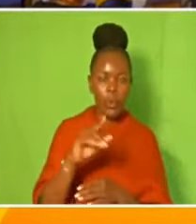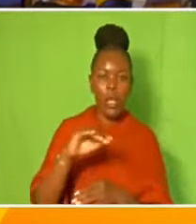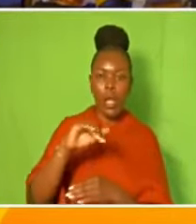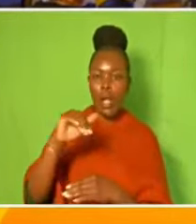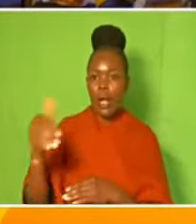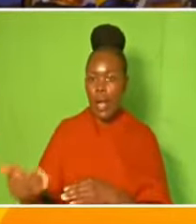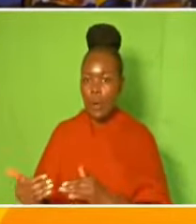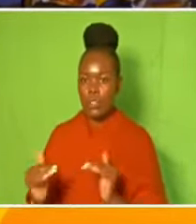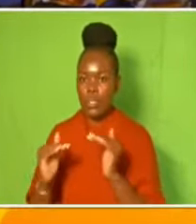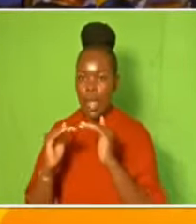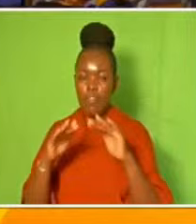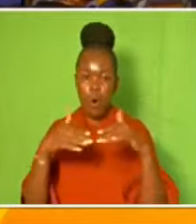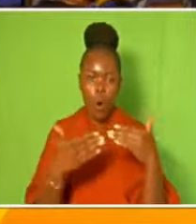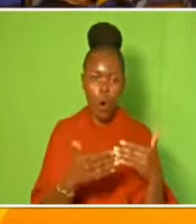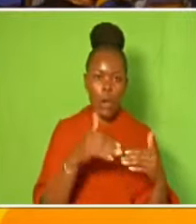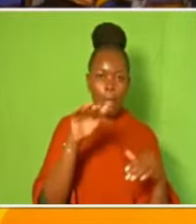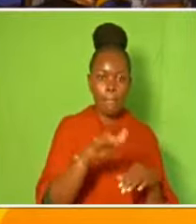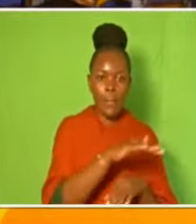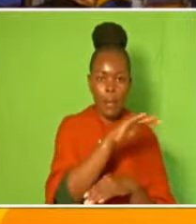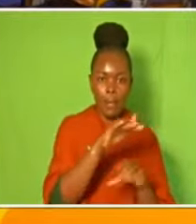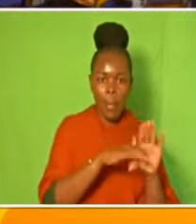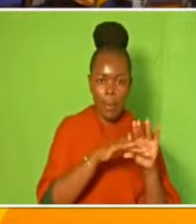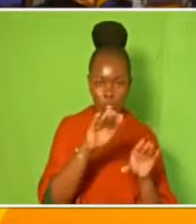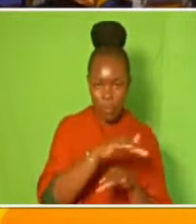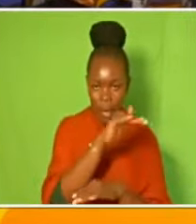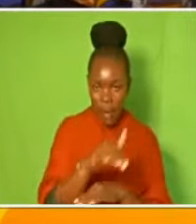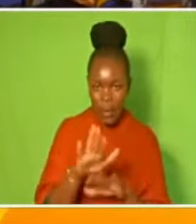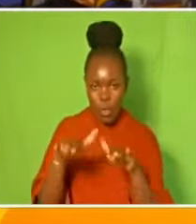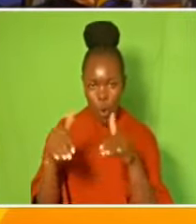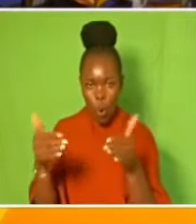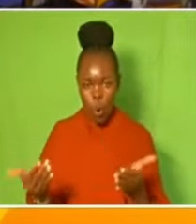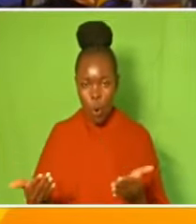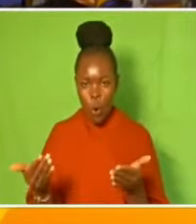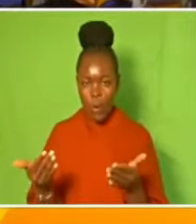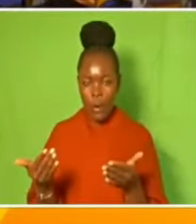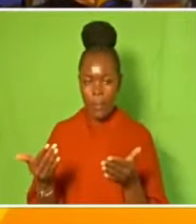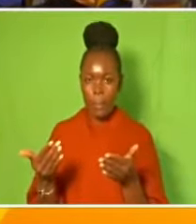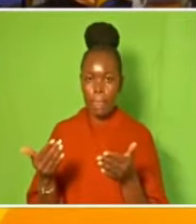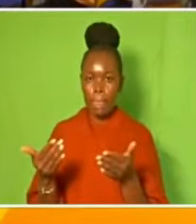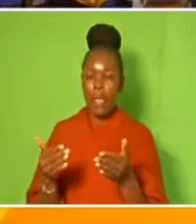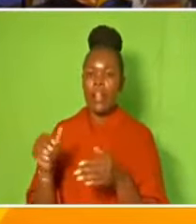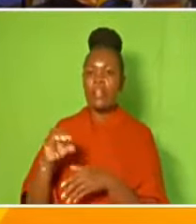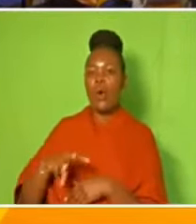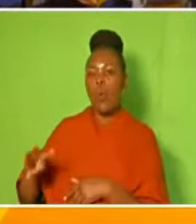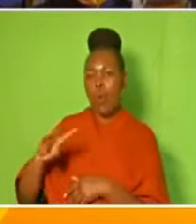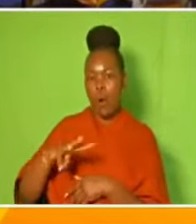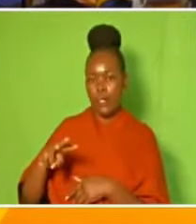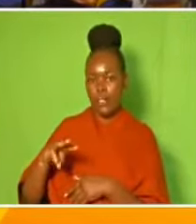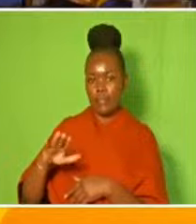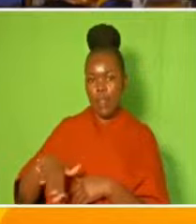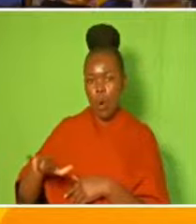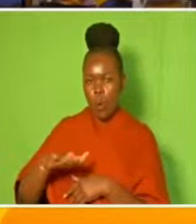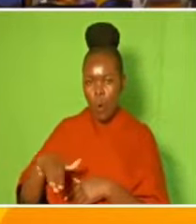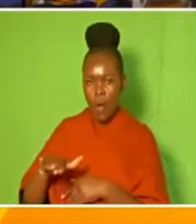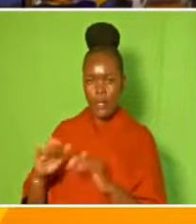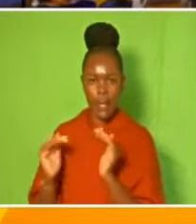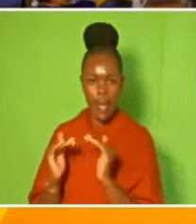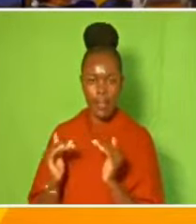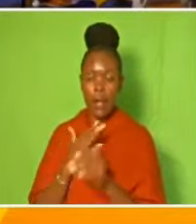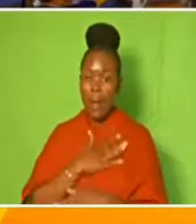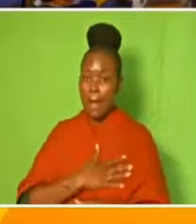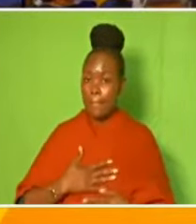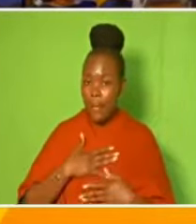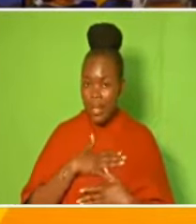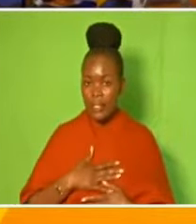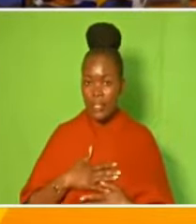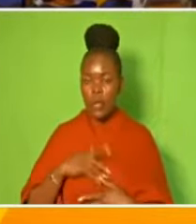level, members of parliament, or at the world level. Please, whatever we